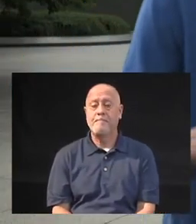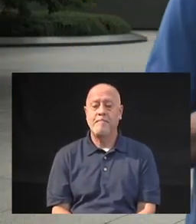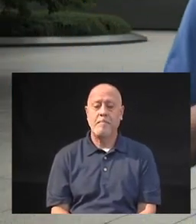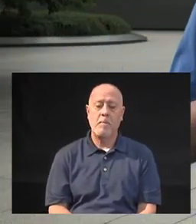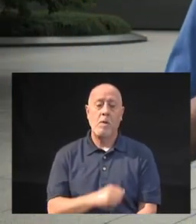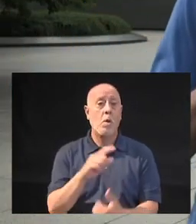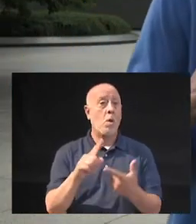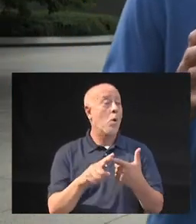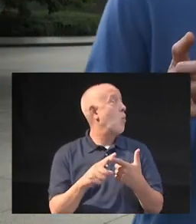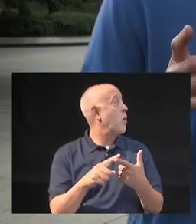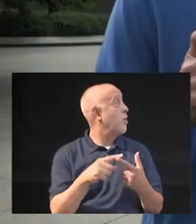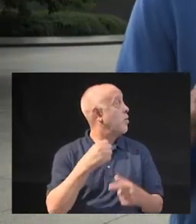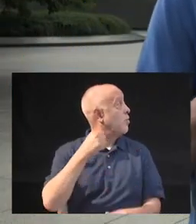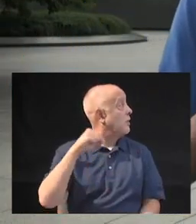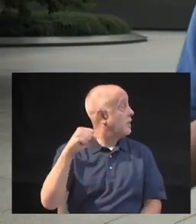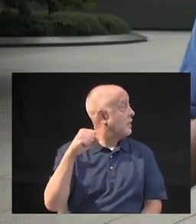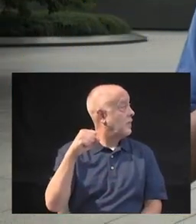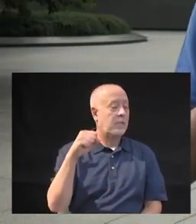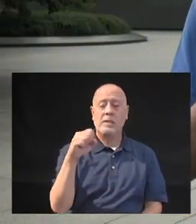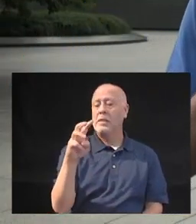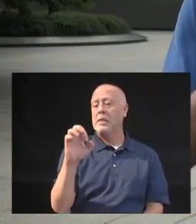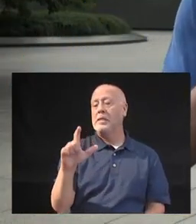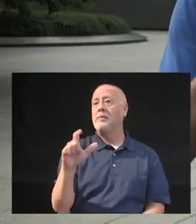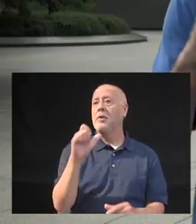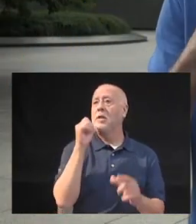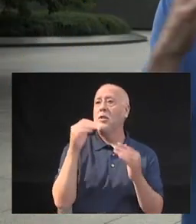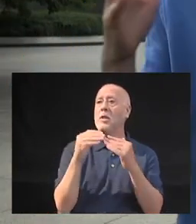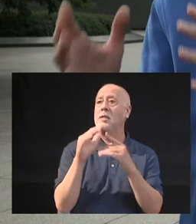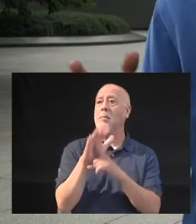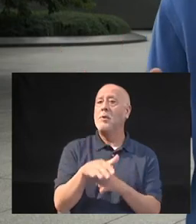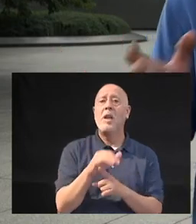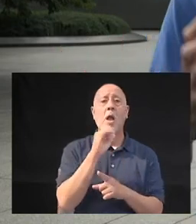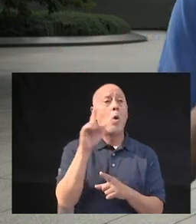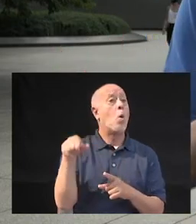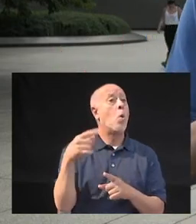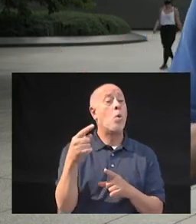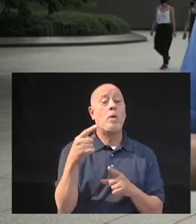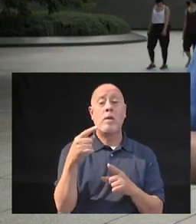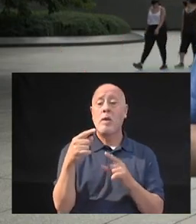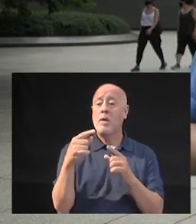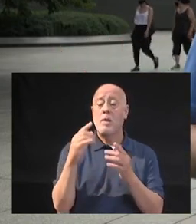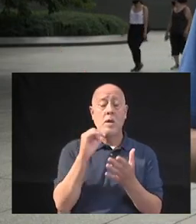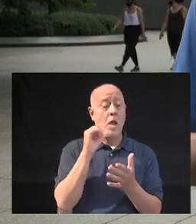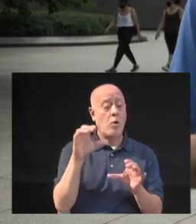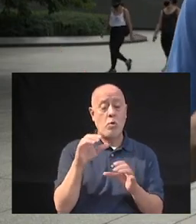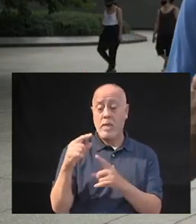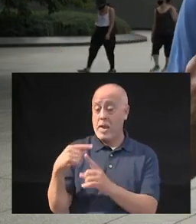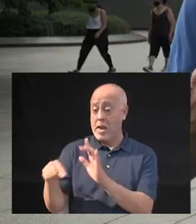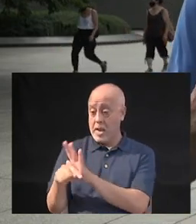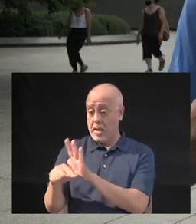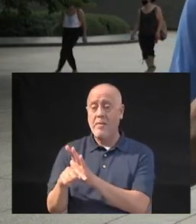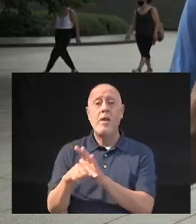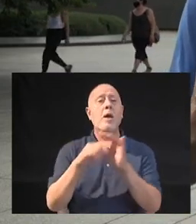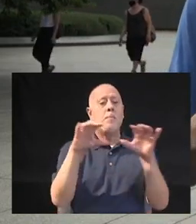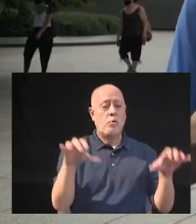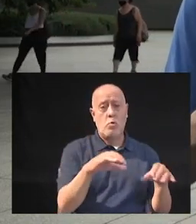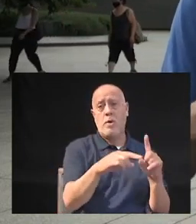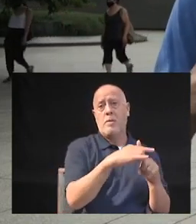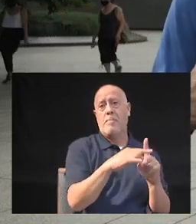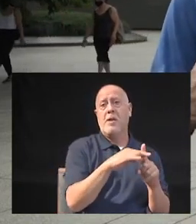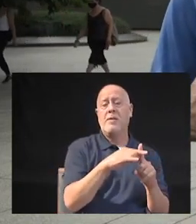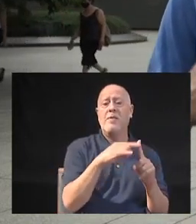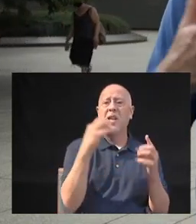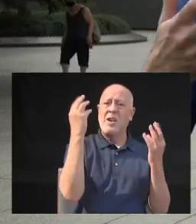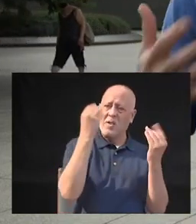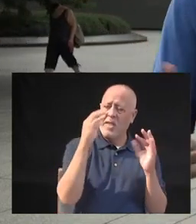When you resist evil, injustice, and oppression, you have to think not just about avoiding the negative, but doing the positive. In other words, you have to think about how to